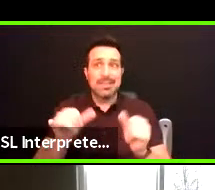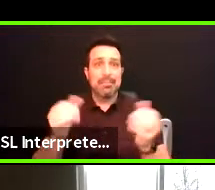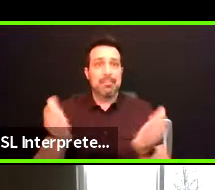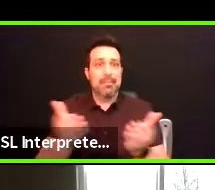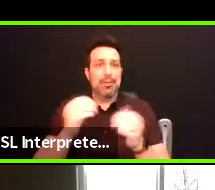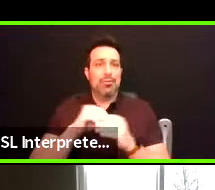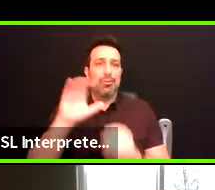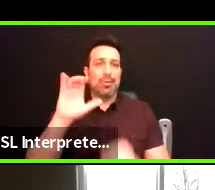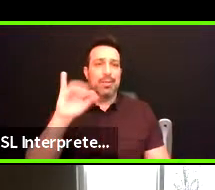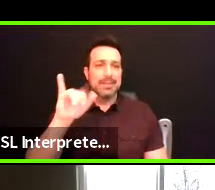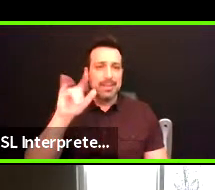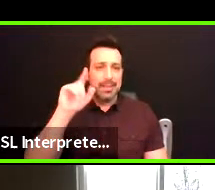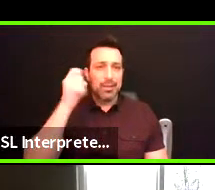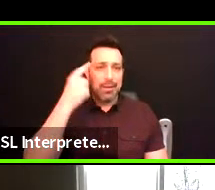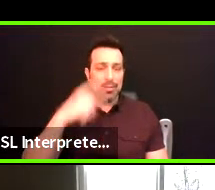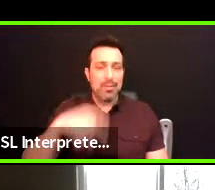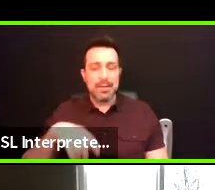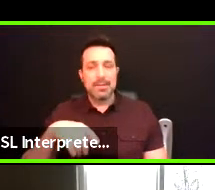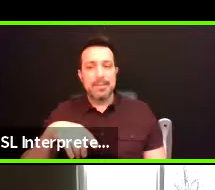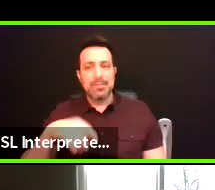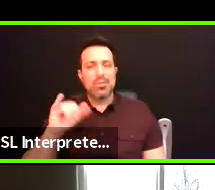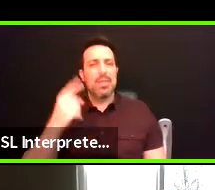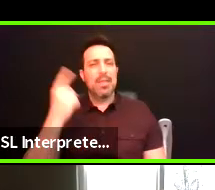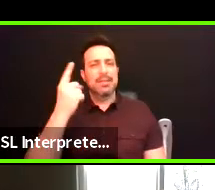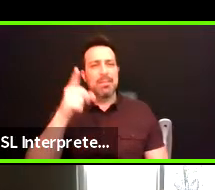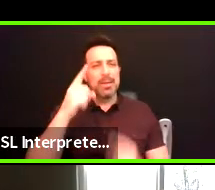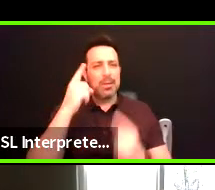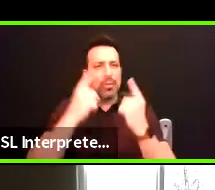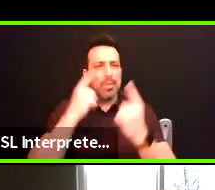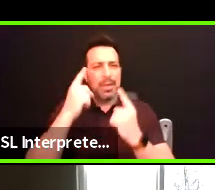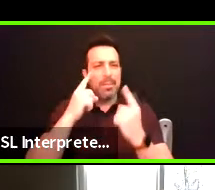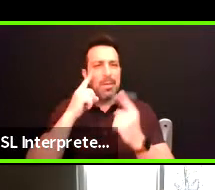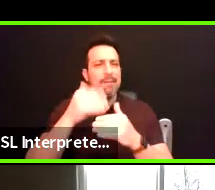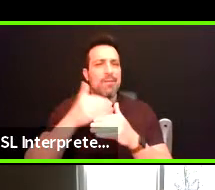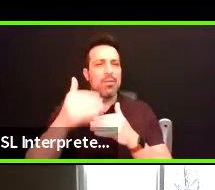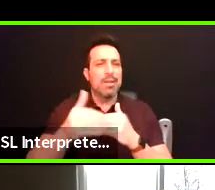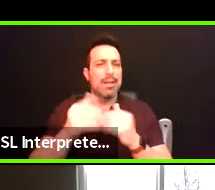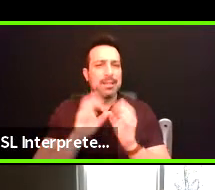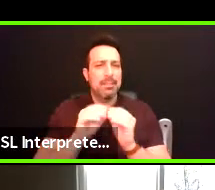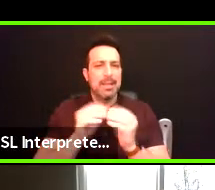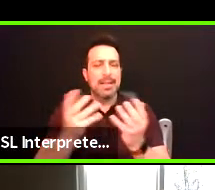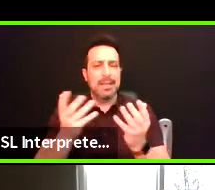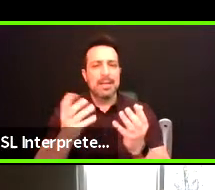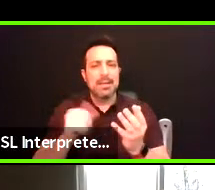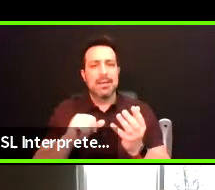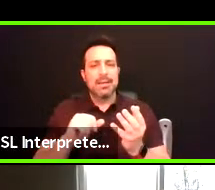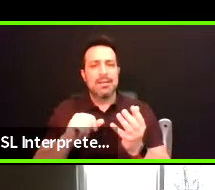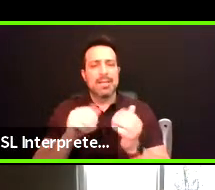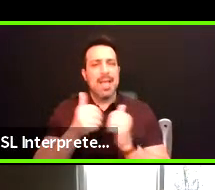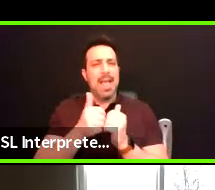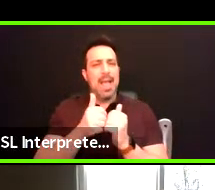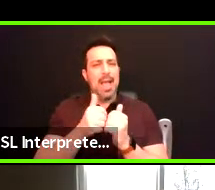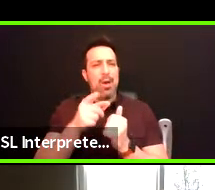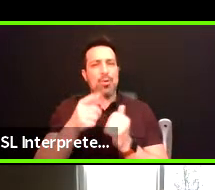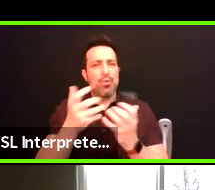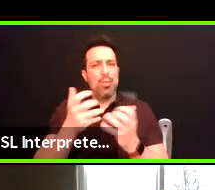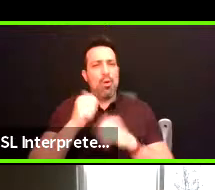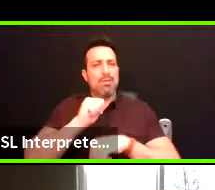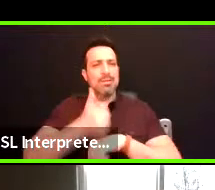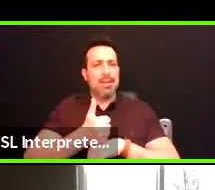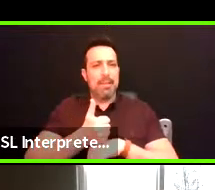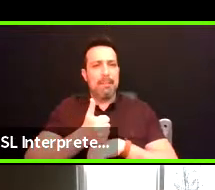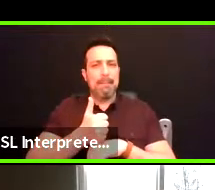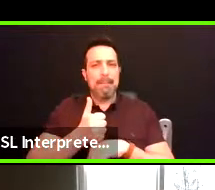city government. So just something to think about for the next meeting of, you know, how do you want to set up